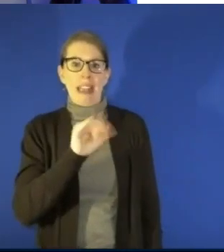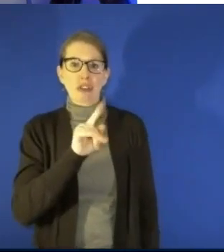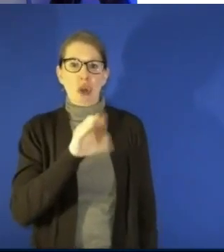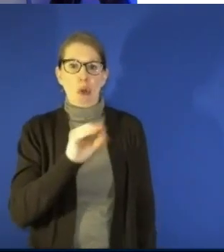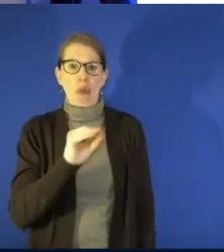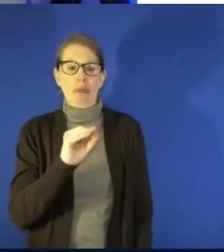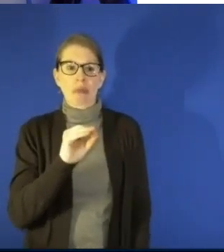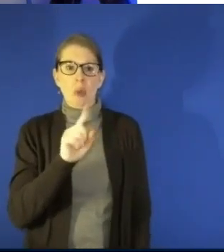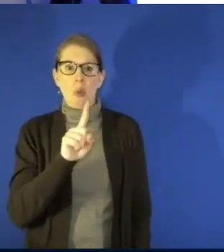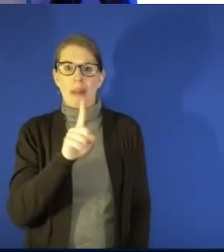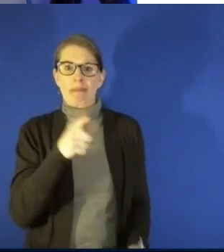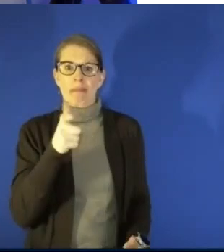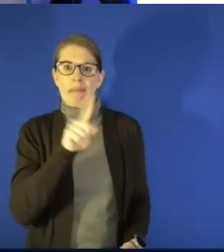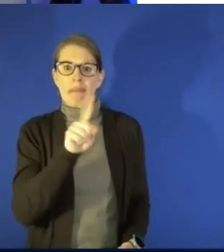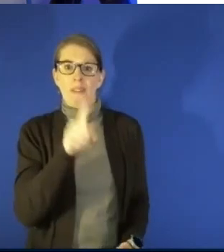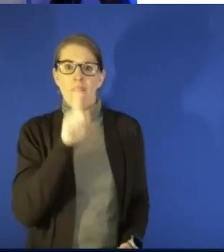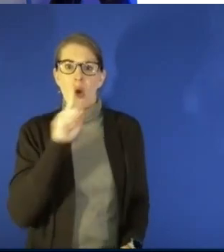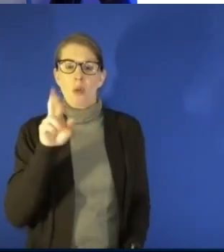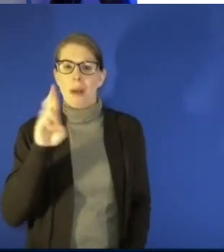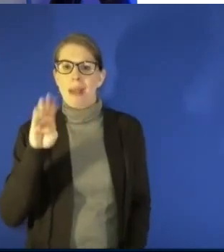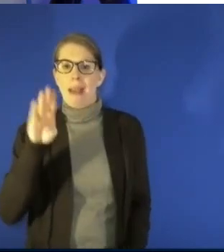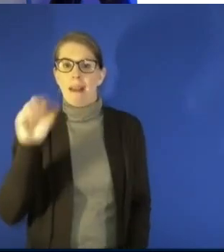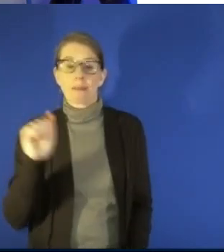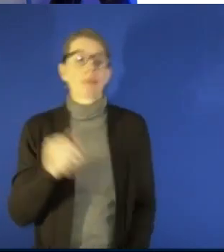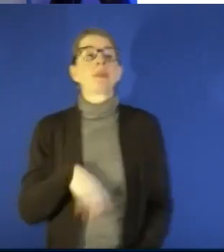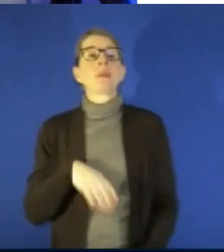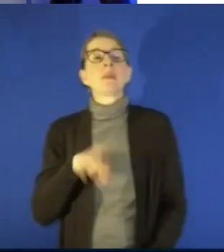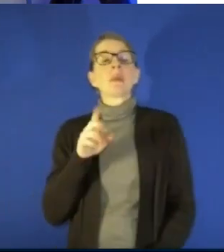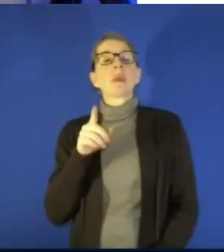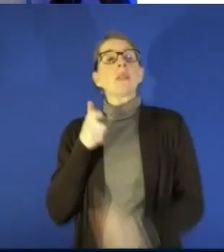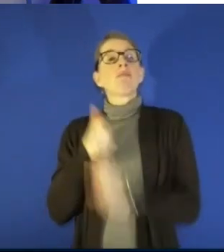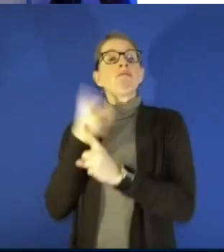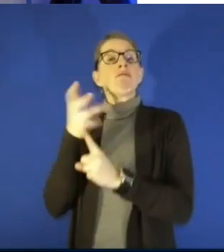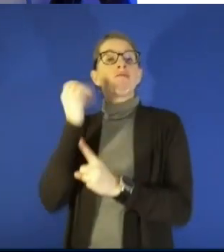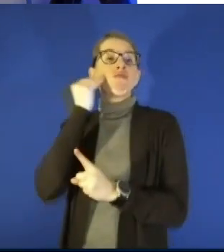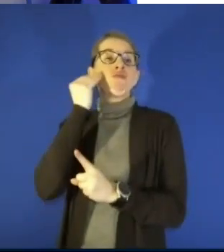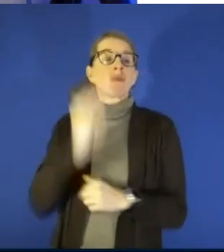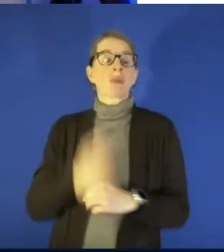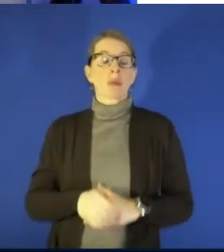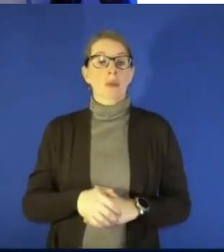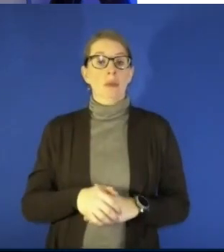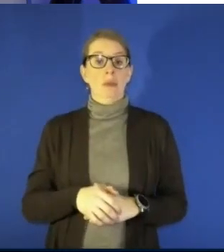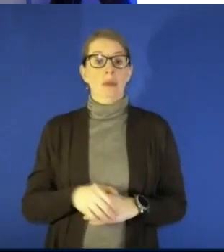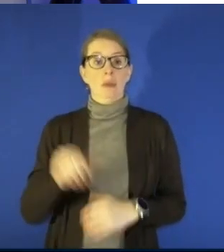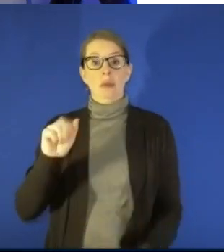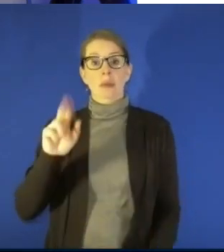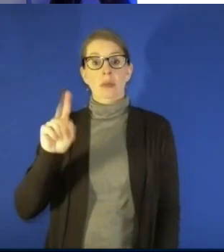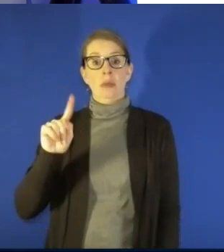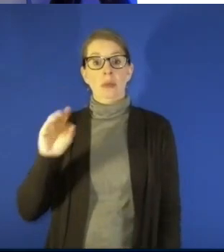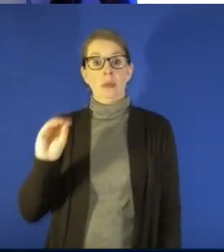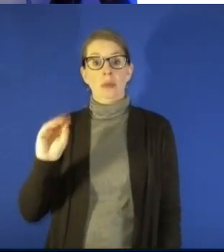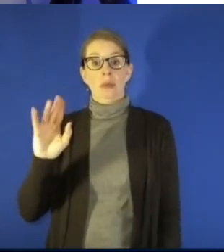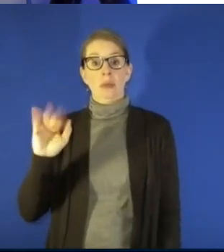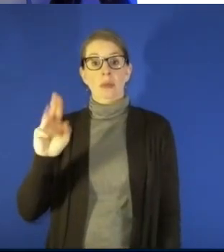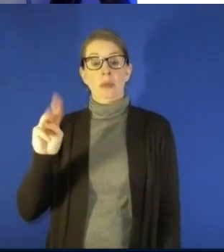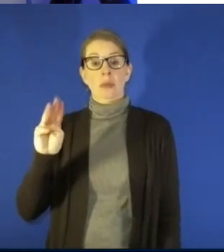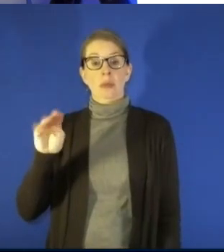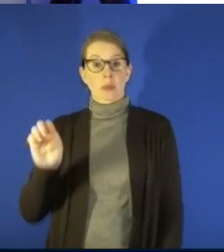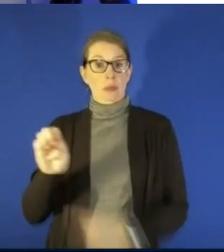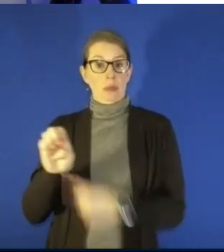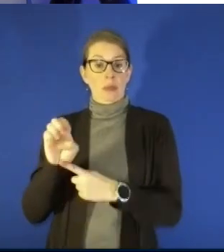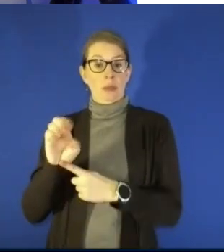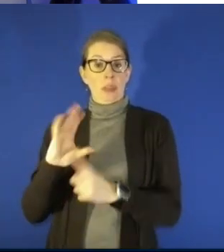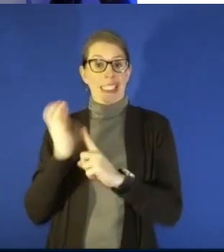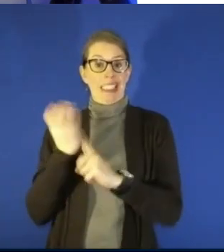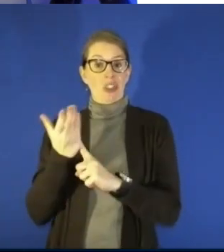Please. For Rebecca, she just wants to know if there's any autoimmune conditions that are more at risk to develop long COVID,